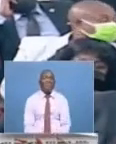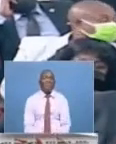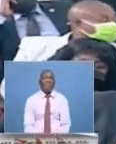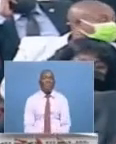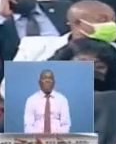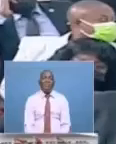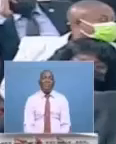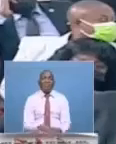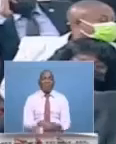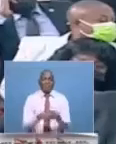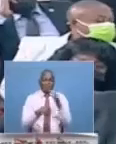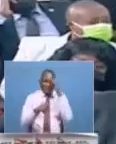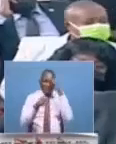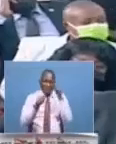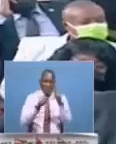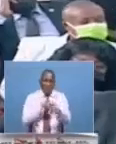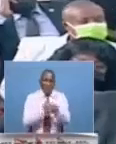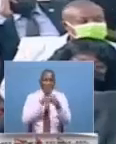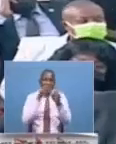could be distinguished.